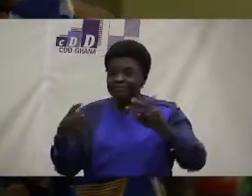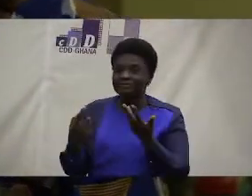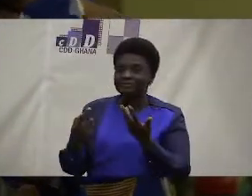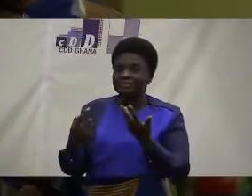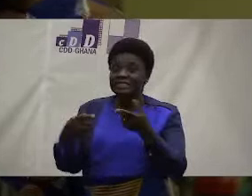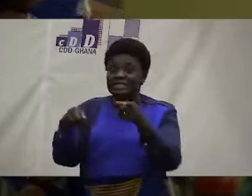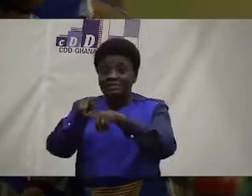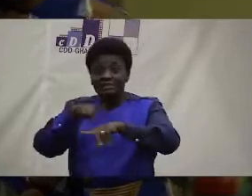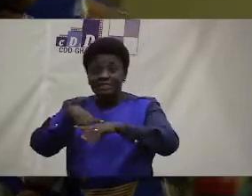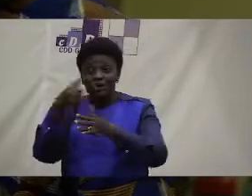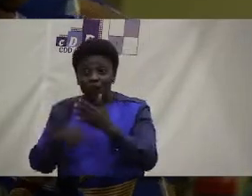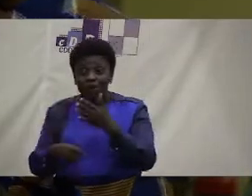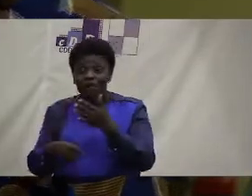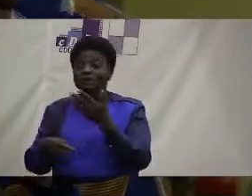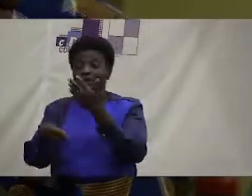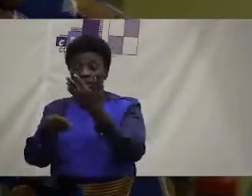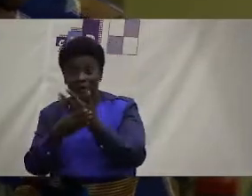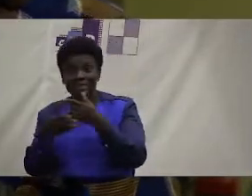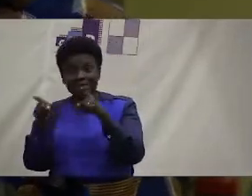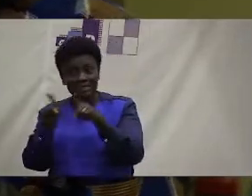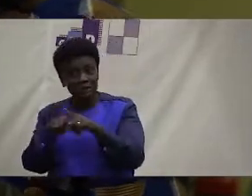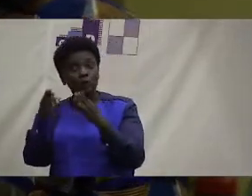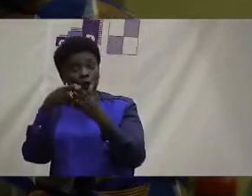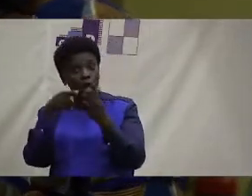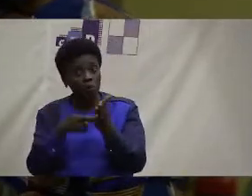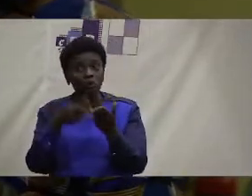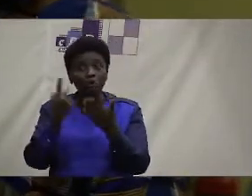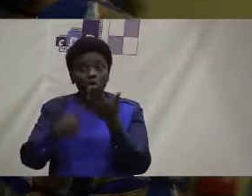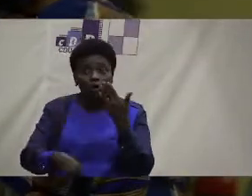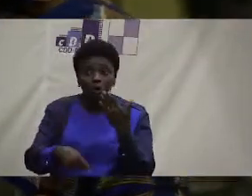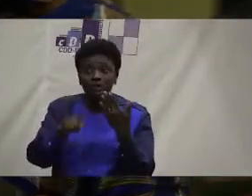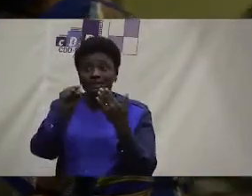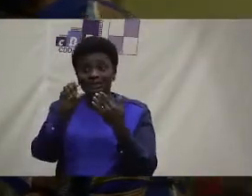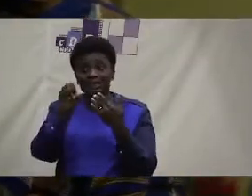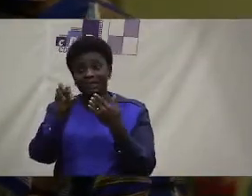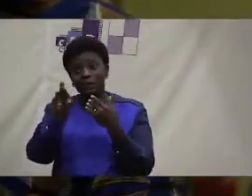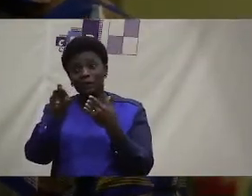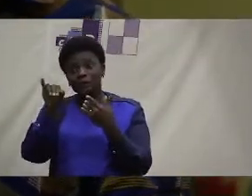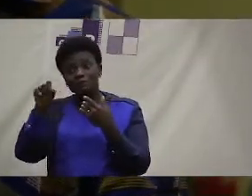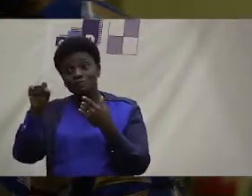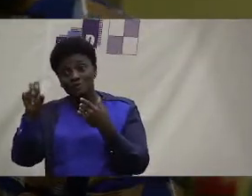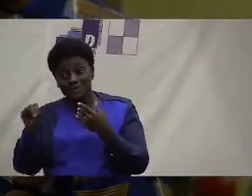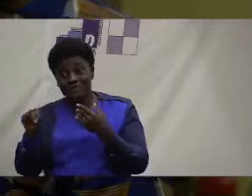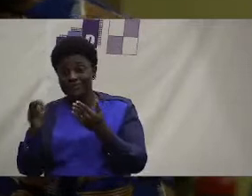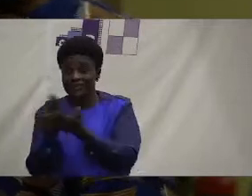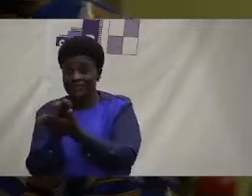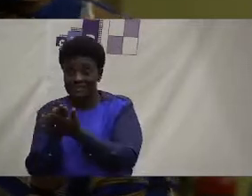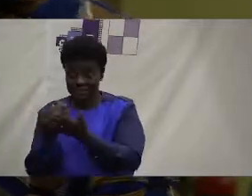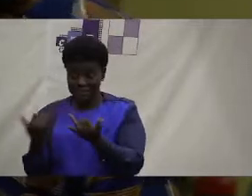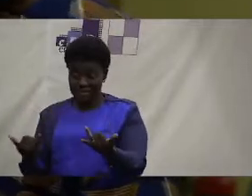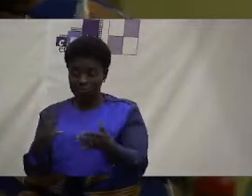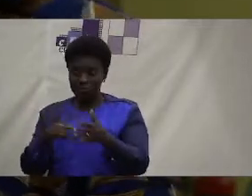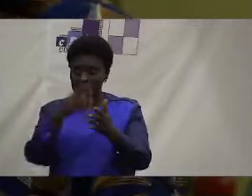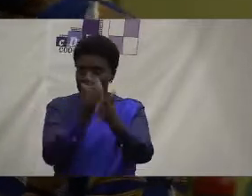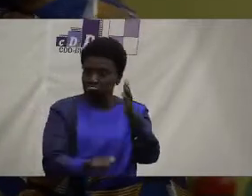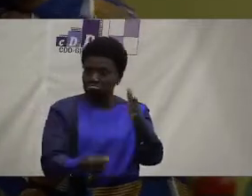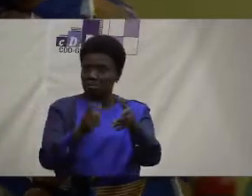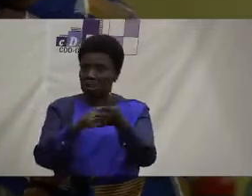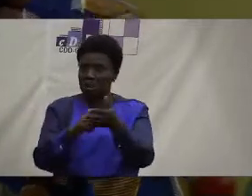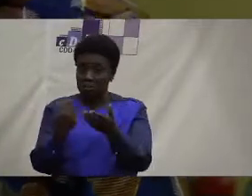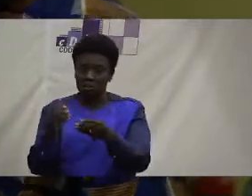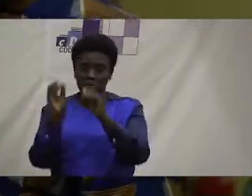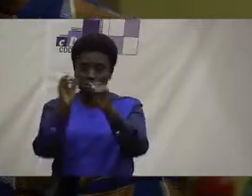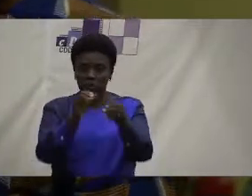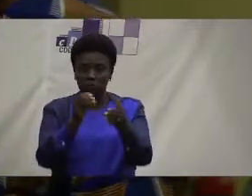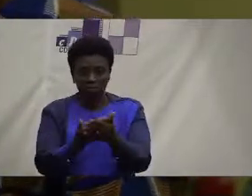actually also report, you know, on terrorism financing. Even if you're going to put money in the banks now, they have to know the source. But there are many